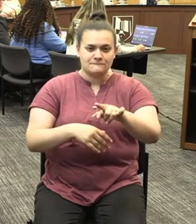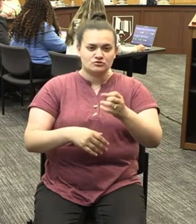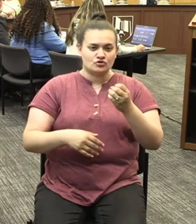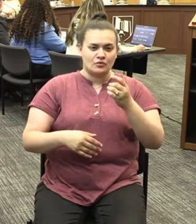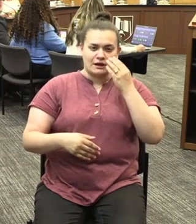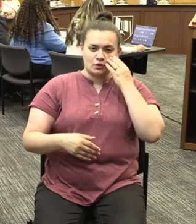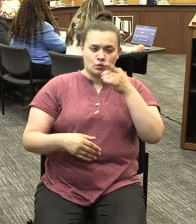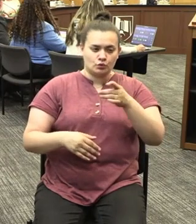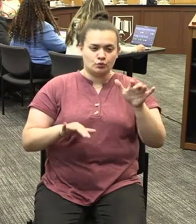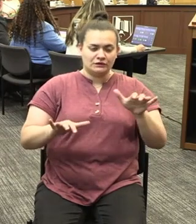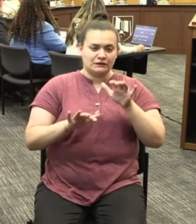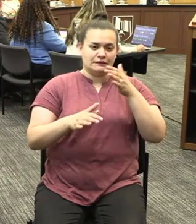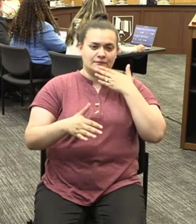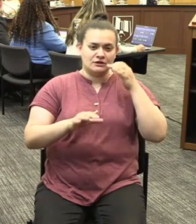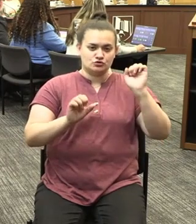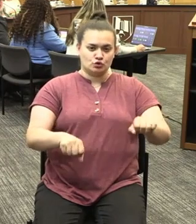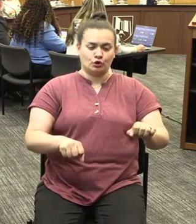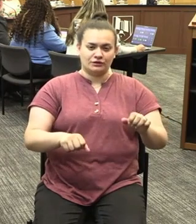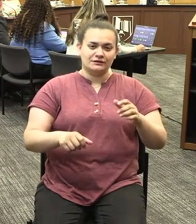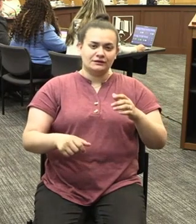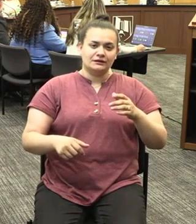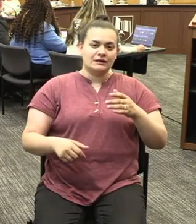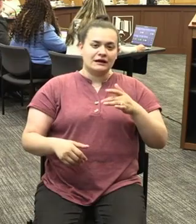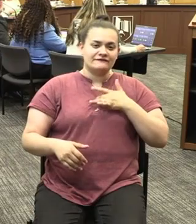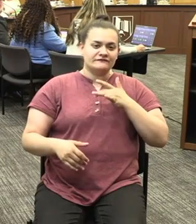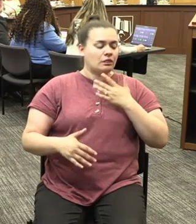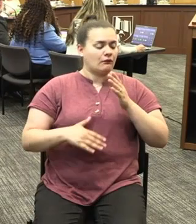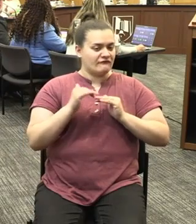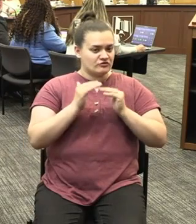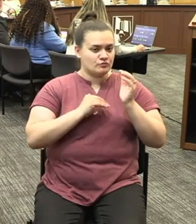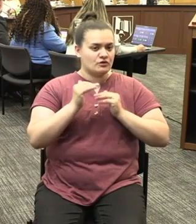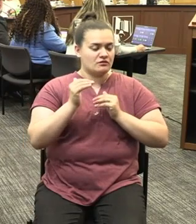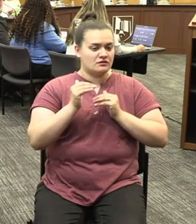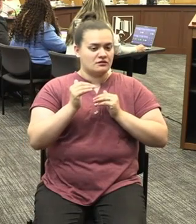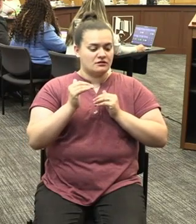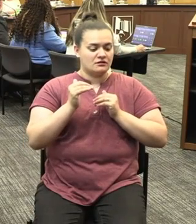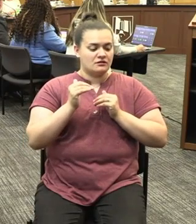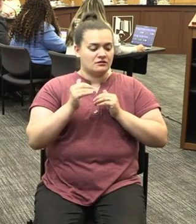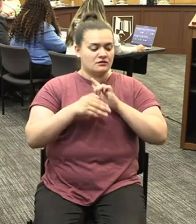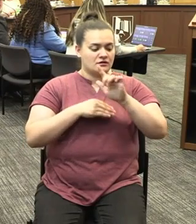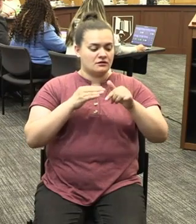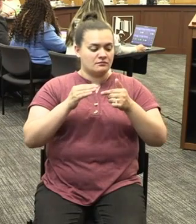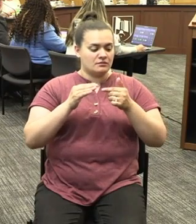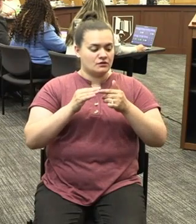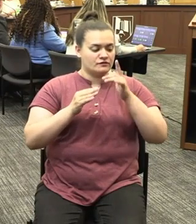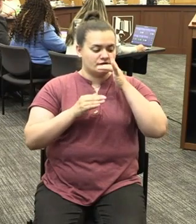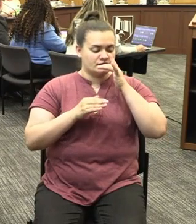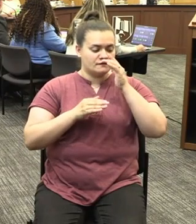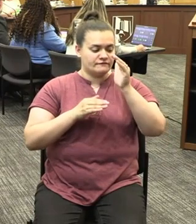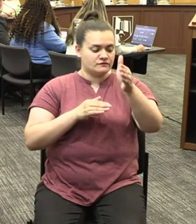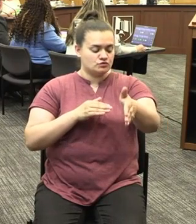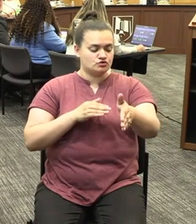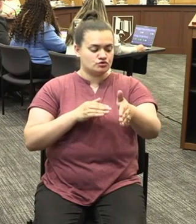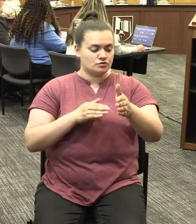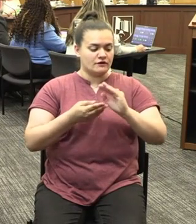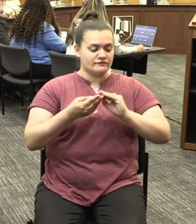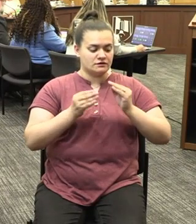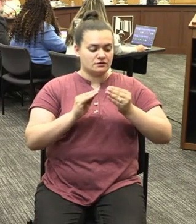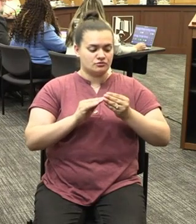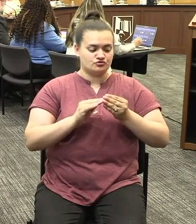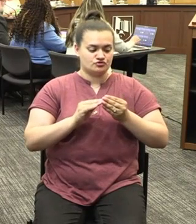you guys did the best that you could, and I feel very comfortable about the future of the numbers in which you guys